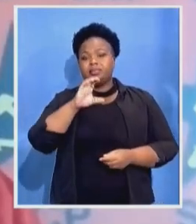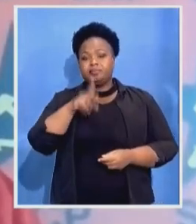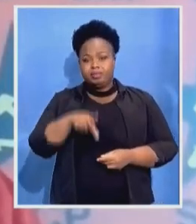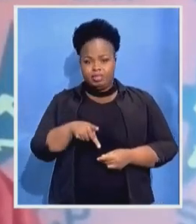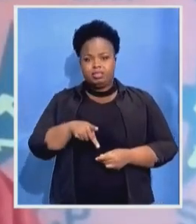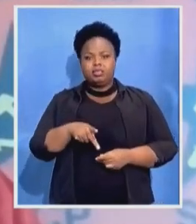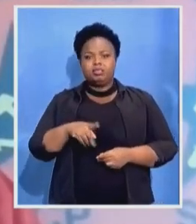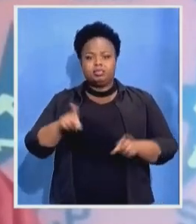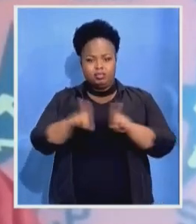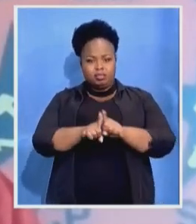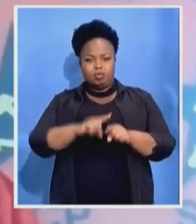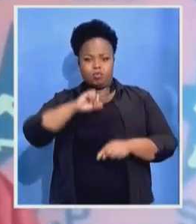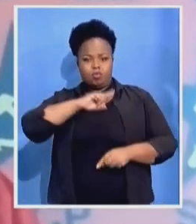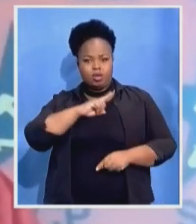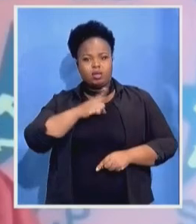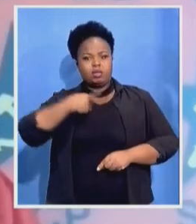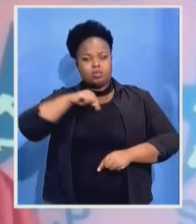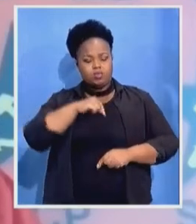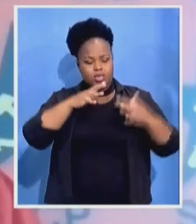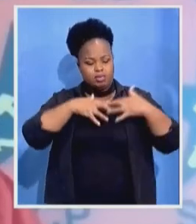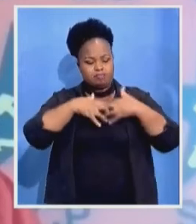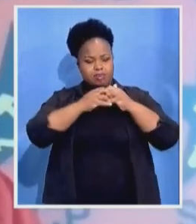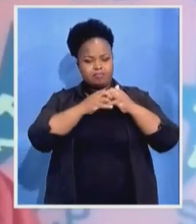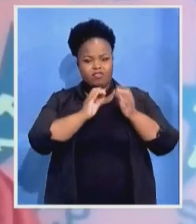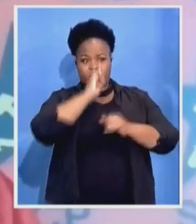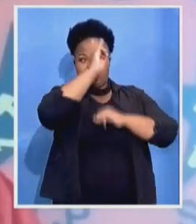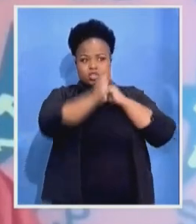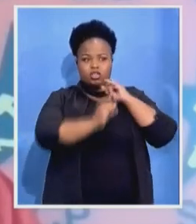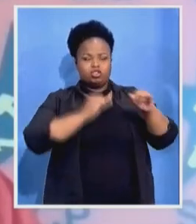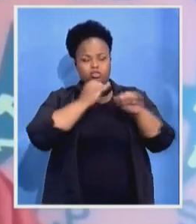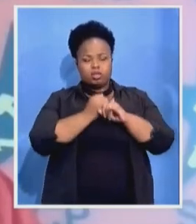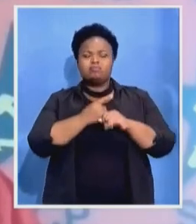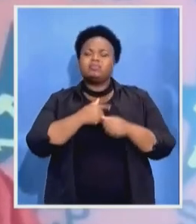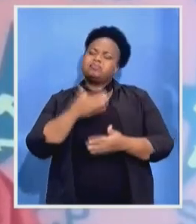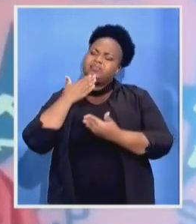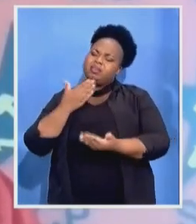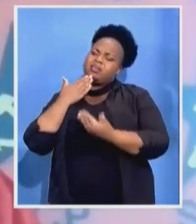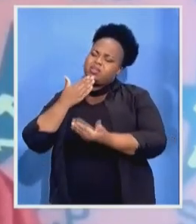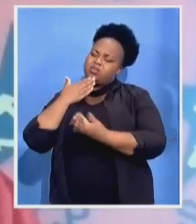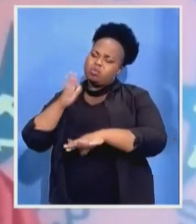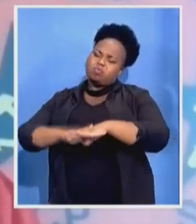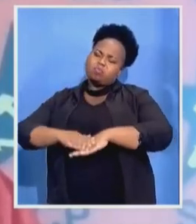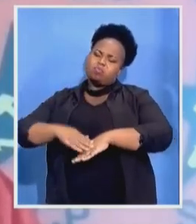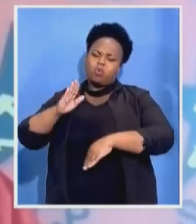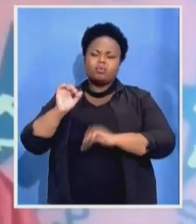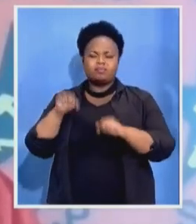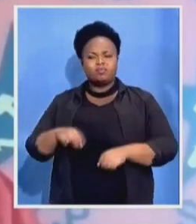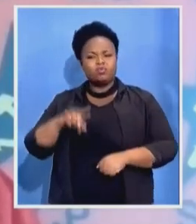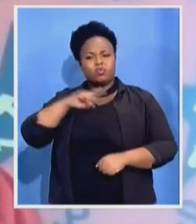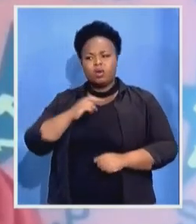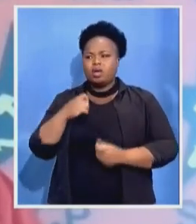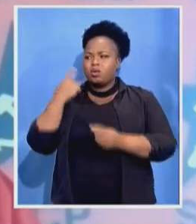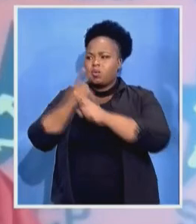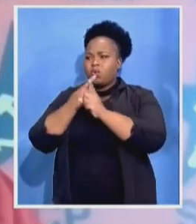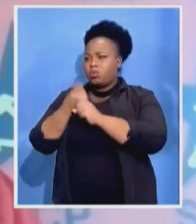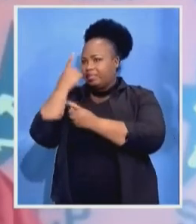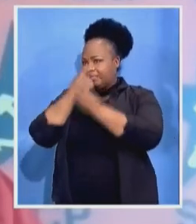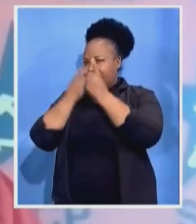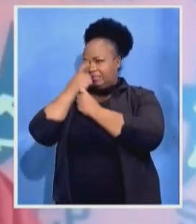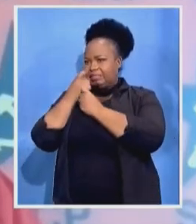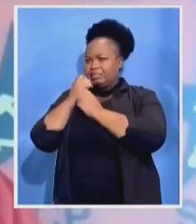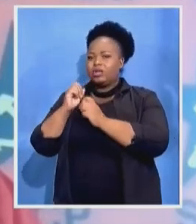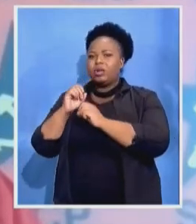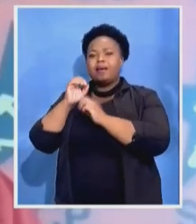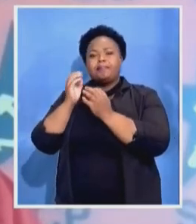I can't stop thanking her for bringing about that perspective always when asking questions. Let me announce